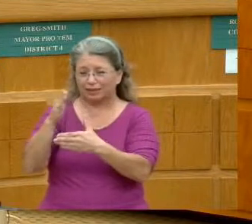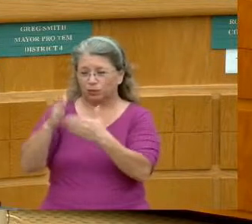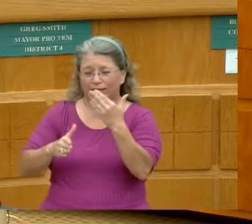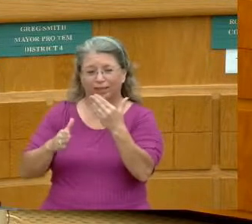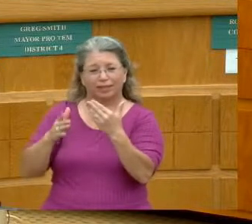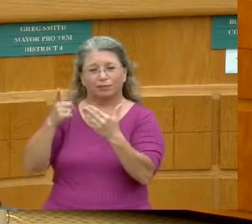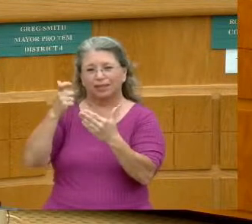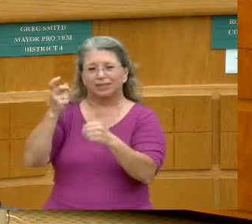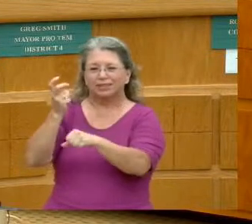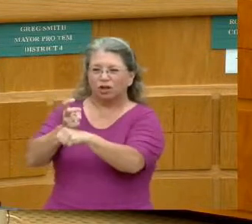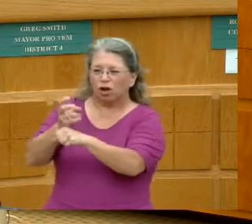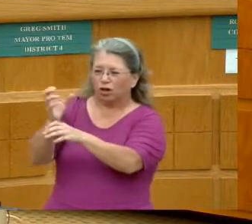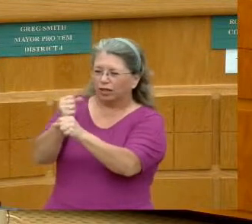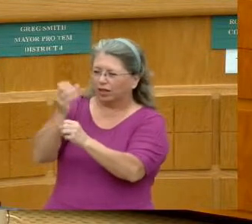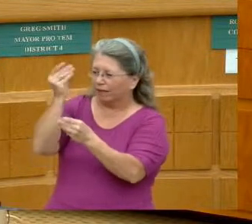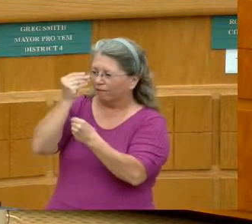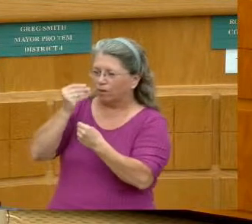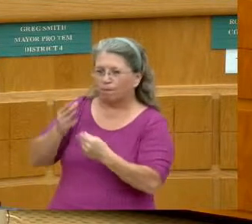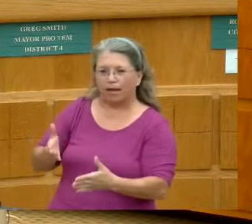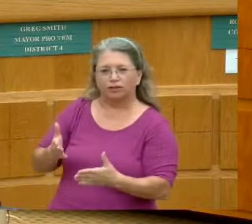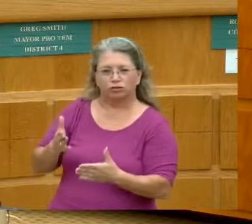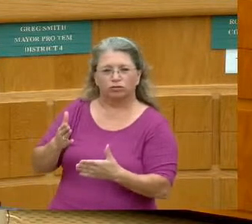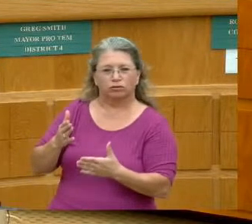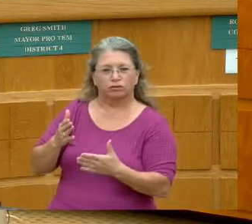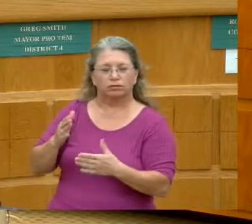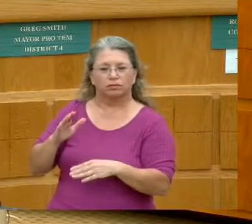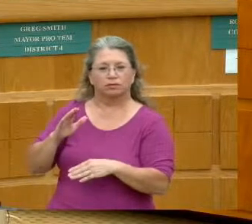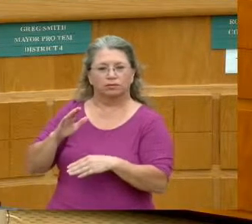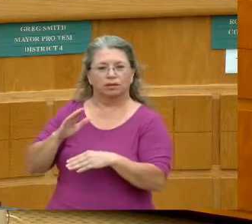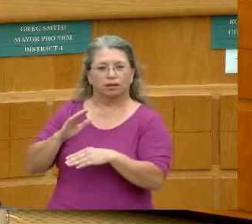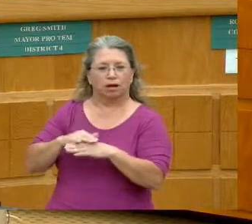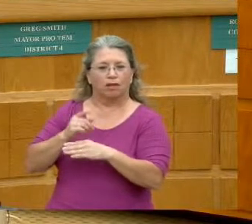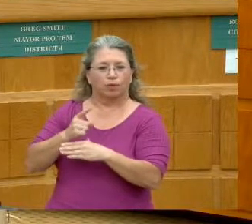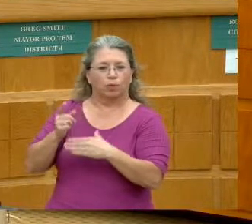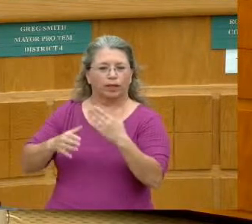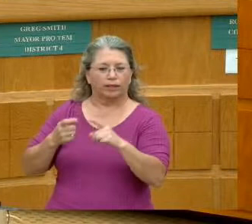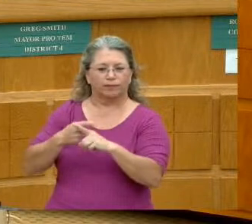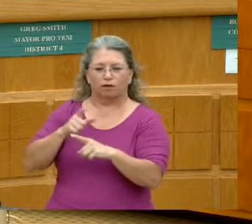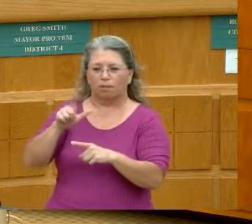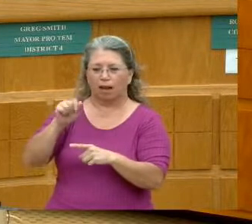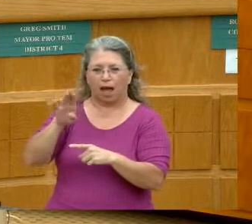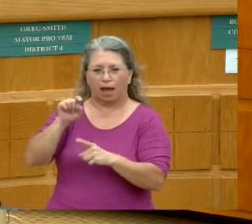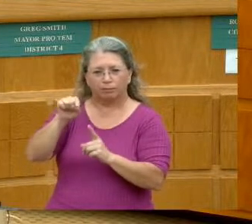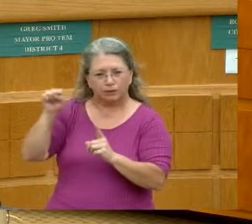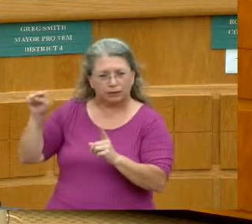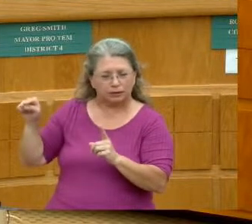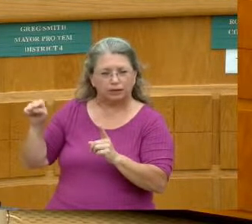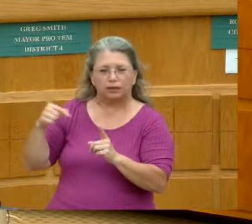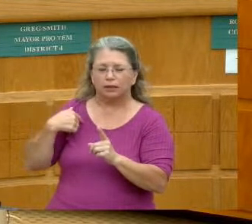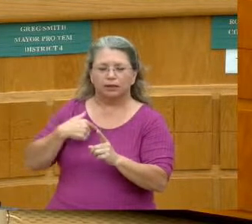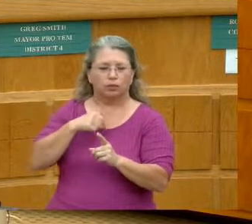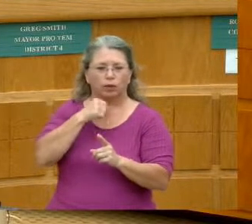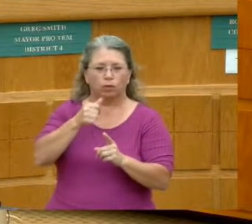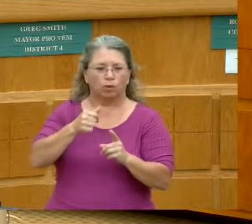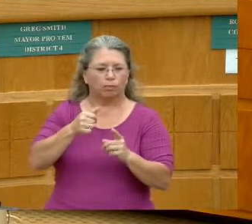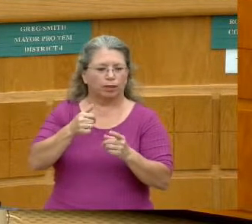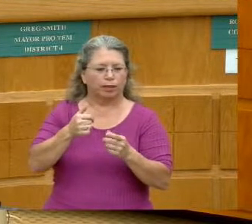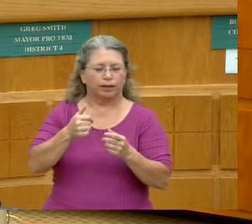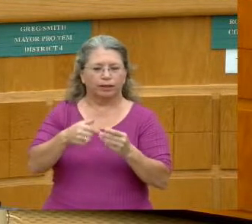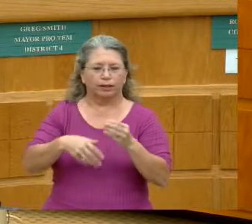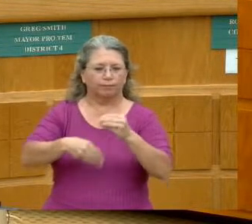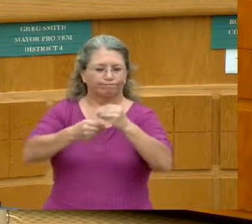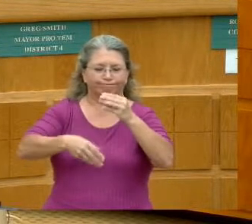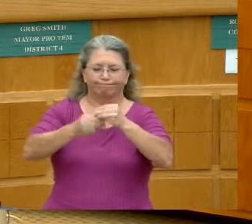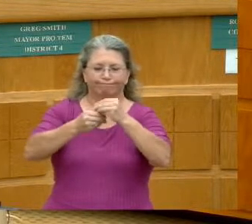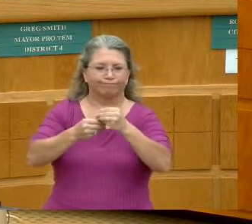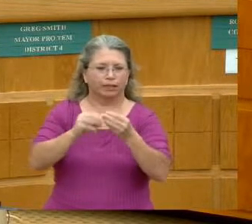get information now from the private sector and to some extent from our own lab, we won't be updating the numbers on the weekend. So the